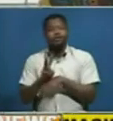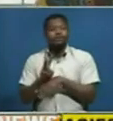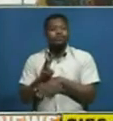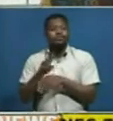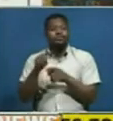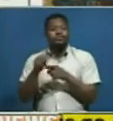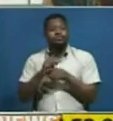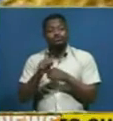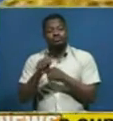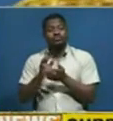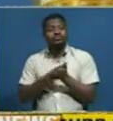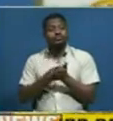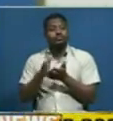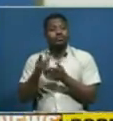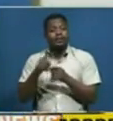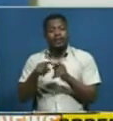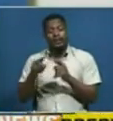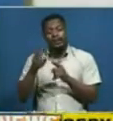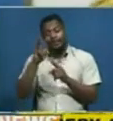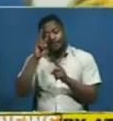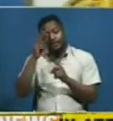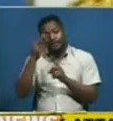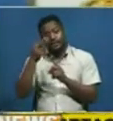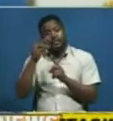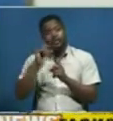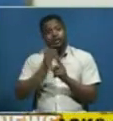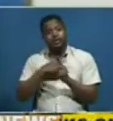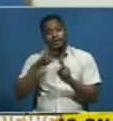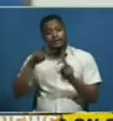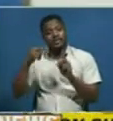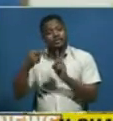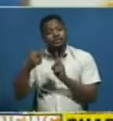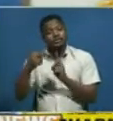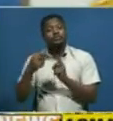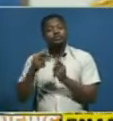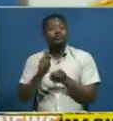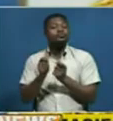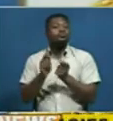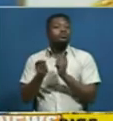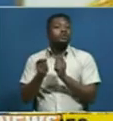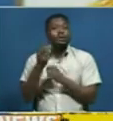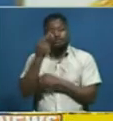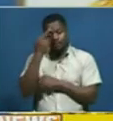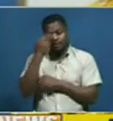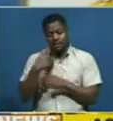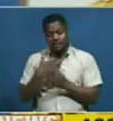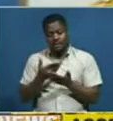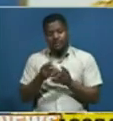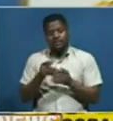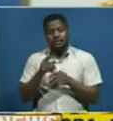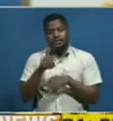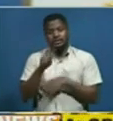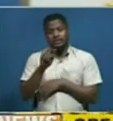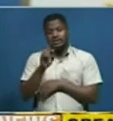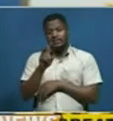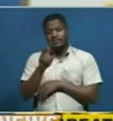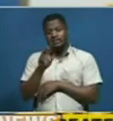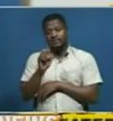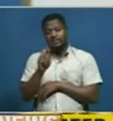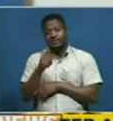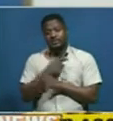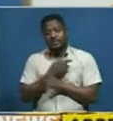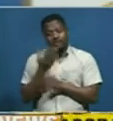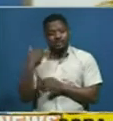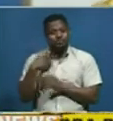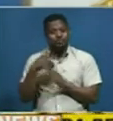training. Right. Perception is really eroding. Of course, as a commission for TVET, we have been running